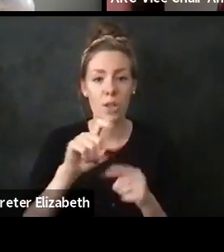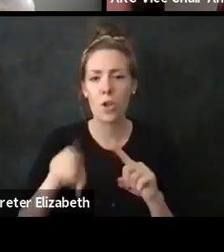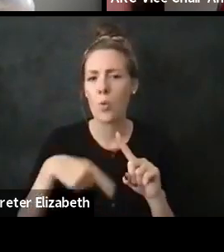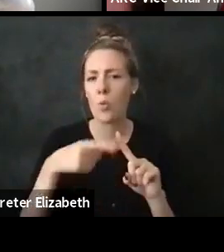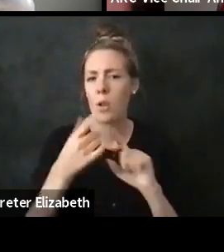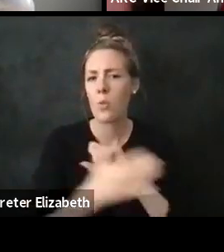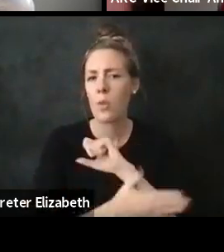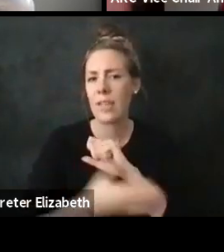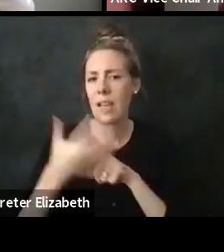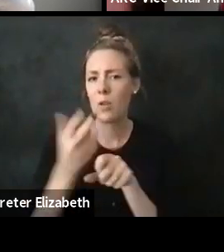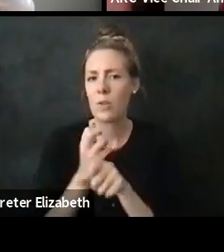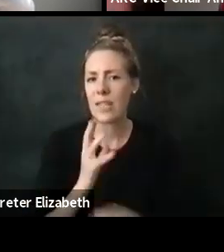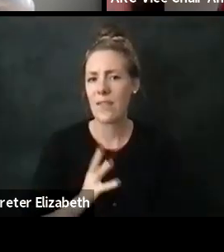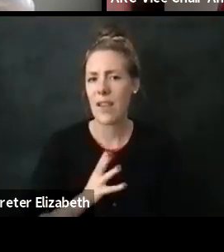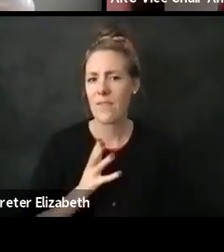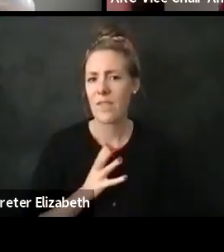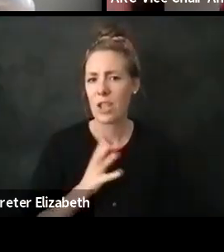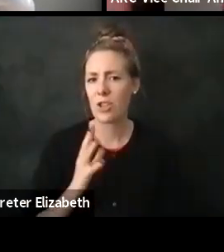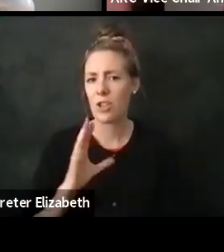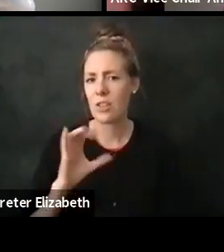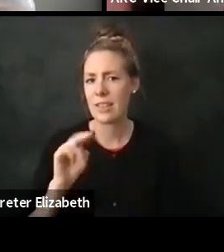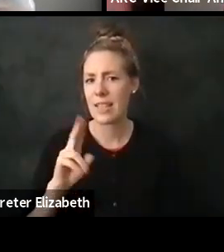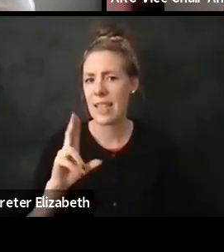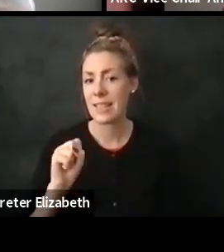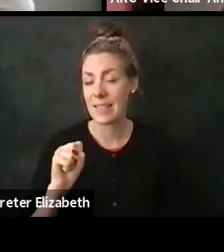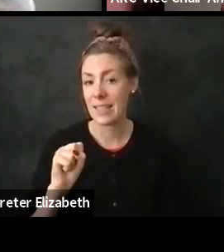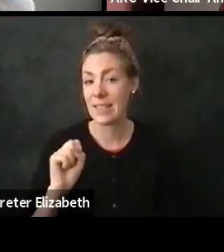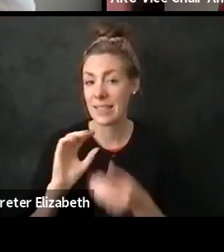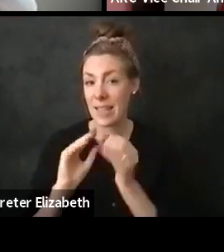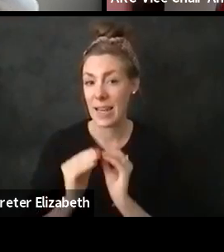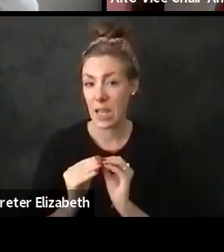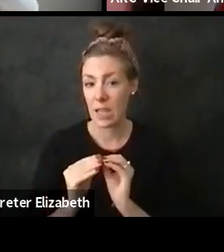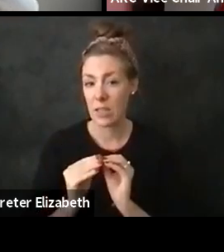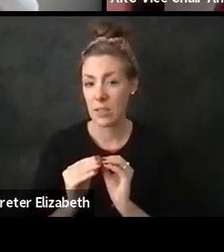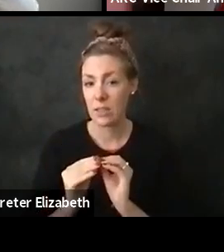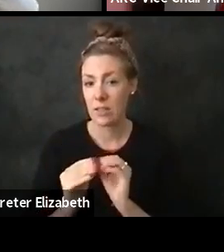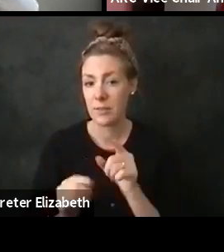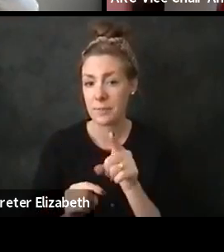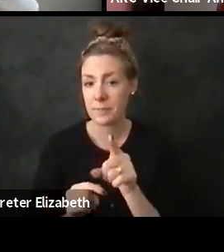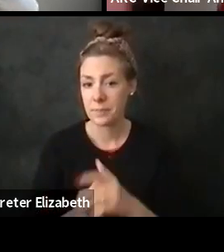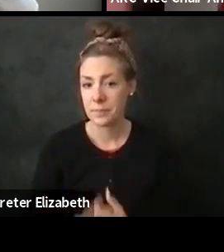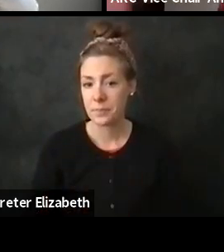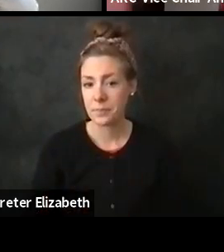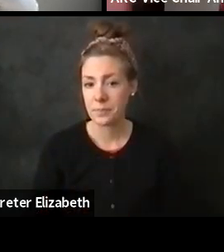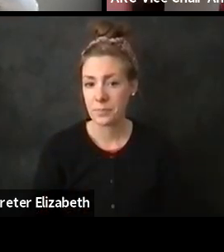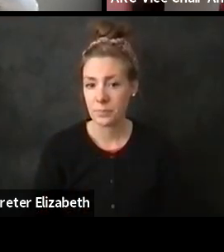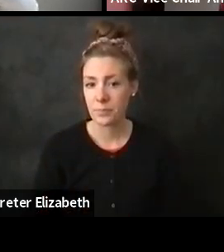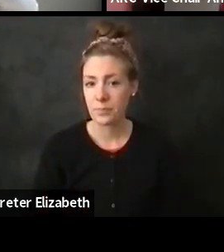official census data? Shalise, would you mind reminding us of when that will happen?